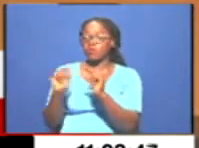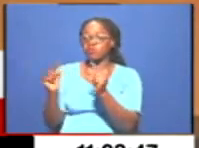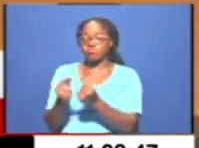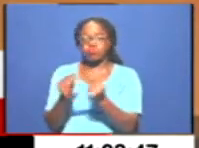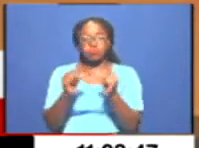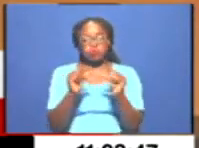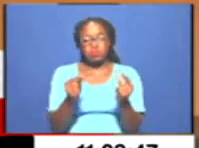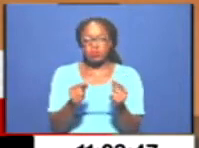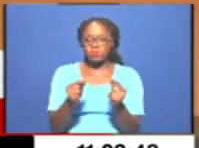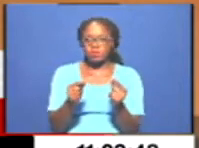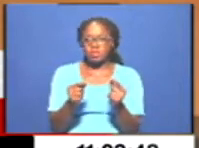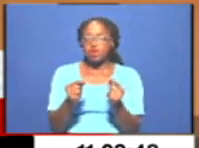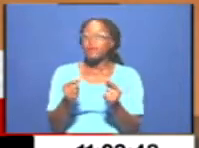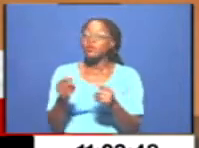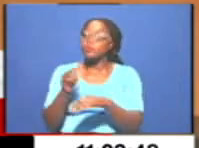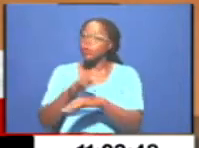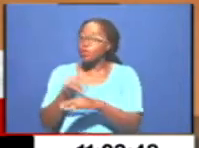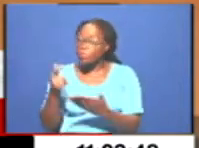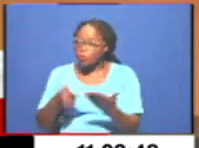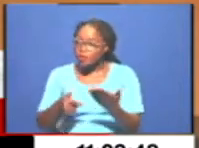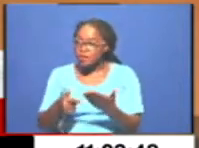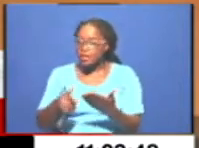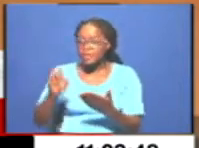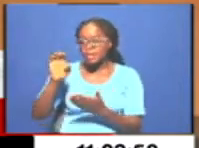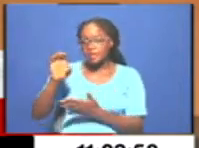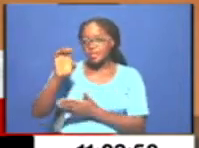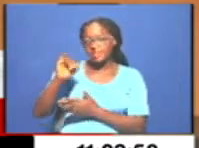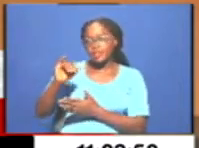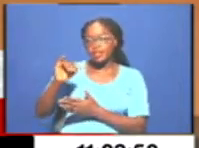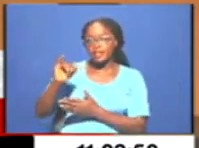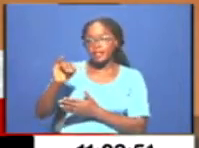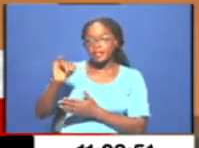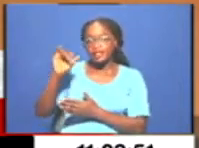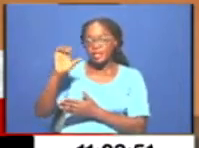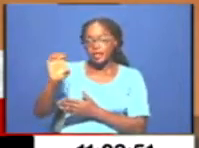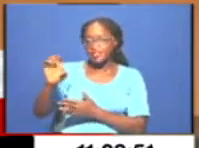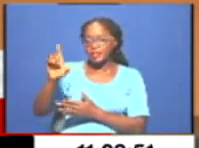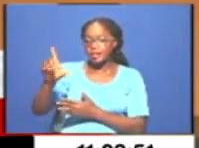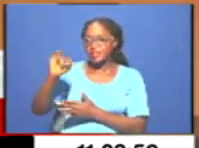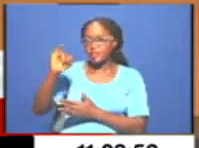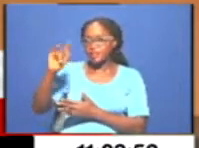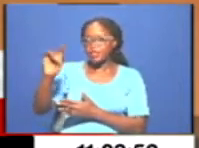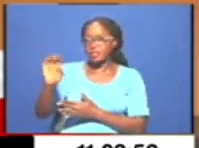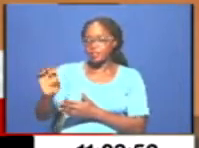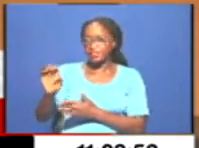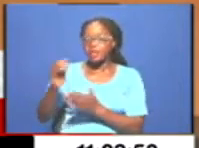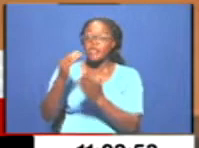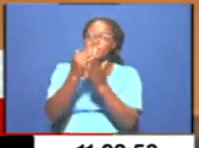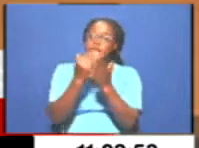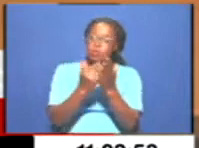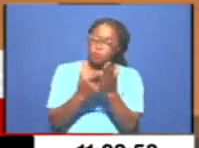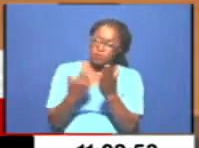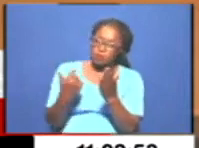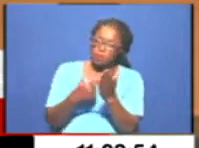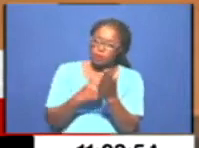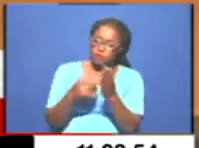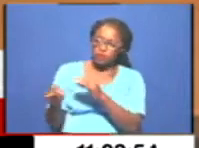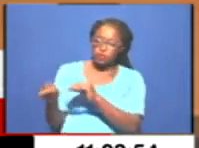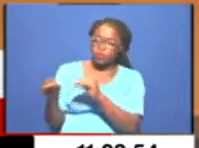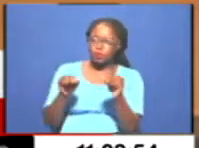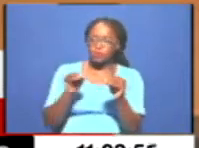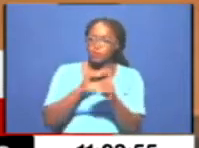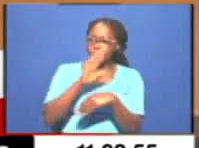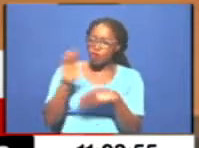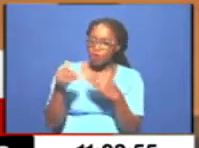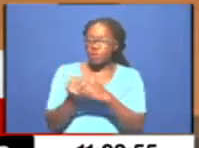call the elite. They might not be under an elite program right now, but our thinking and our program is that we should put all our